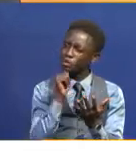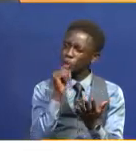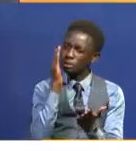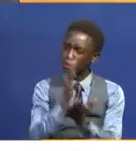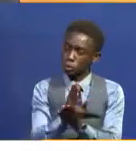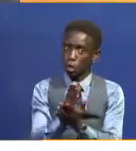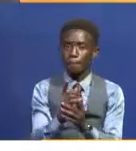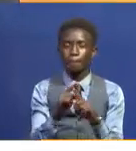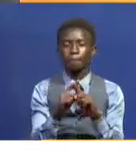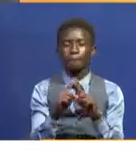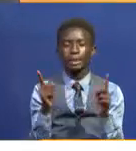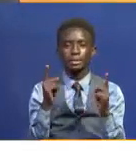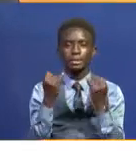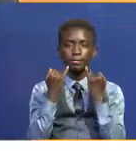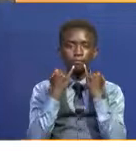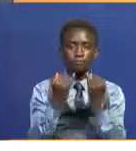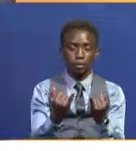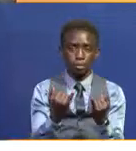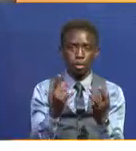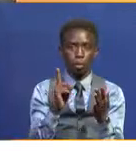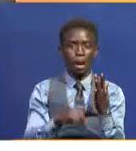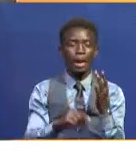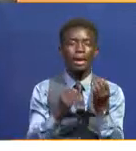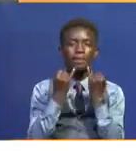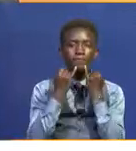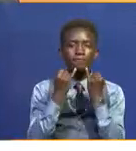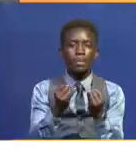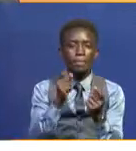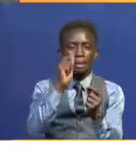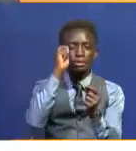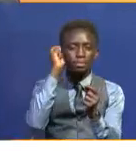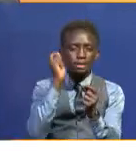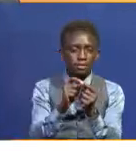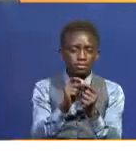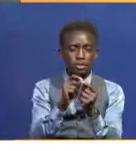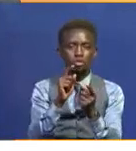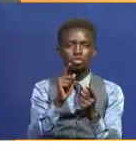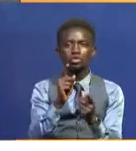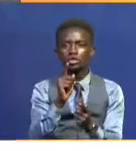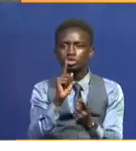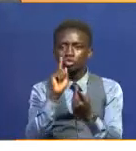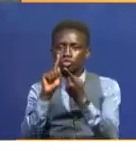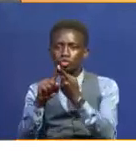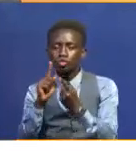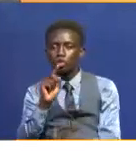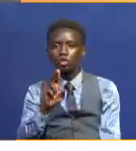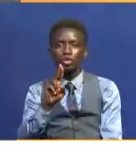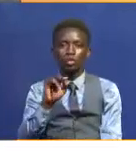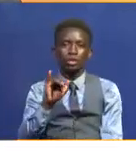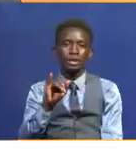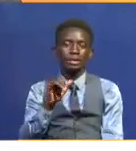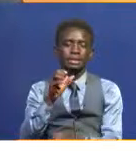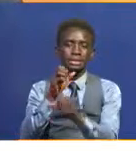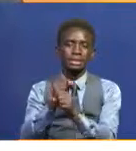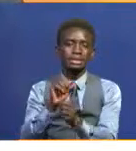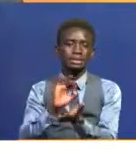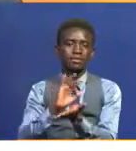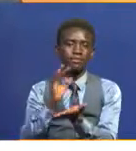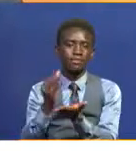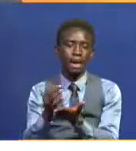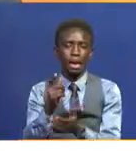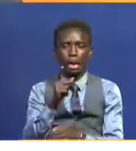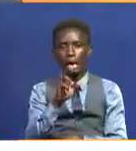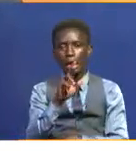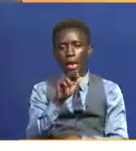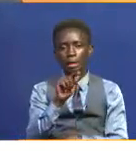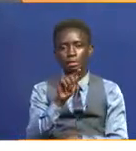really, because the information to the regulator is information specific to the unit trust fund. So what rate have you been